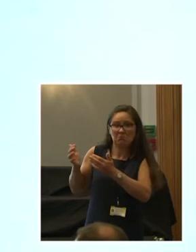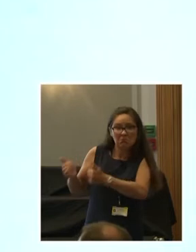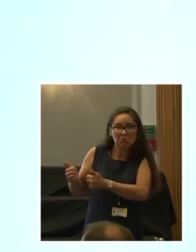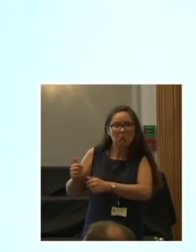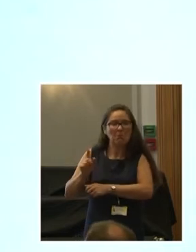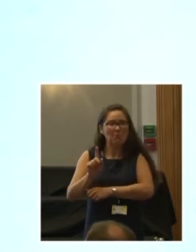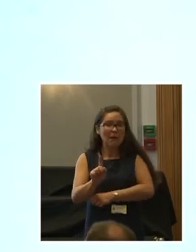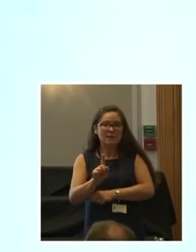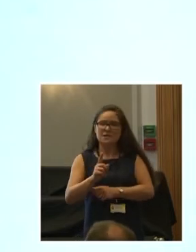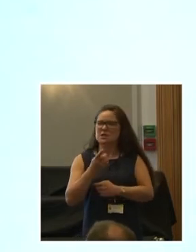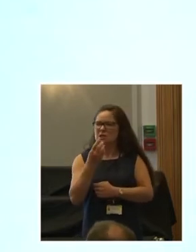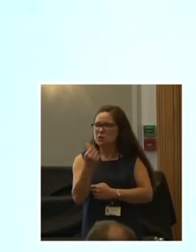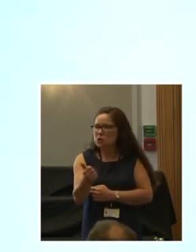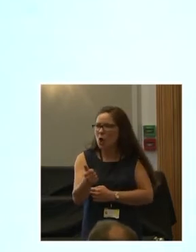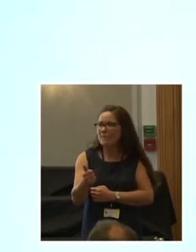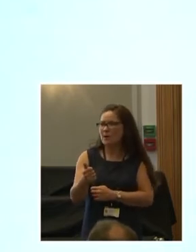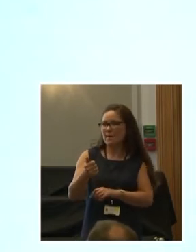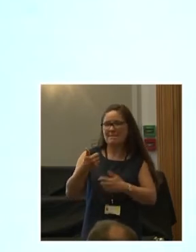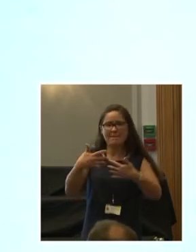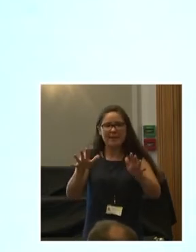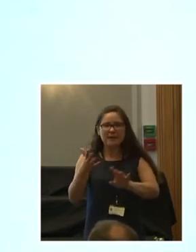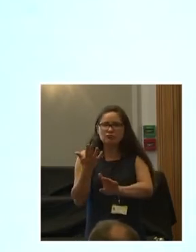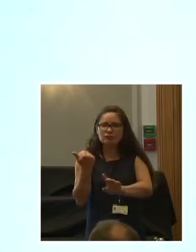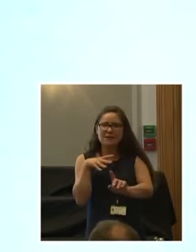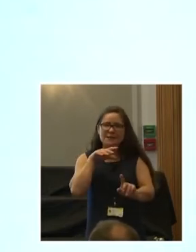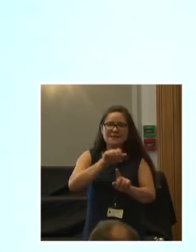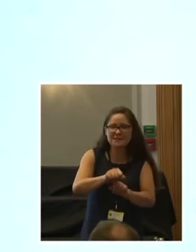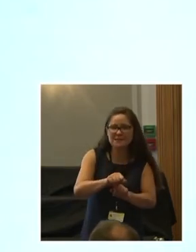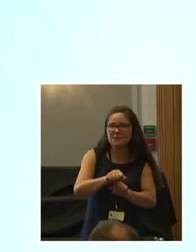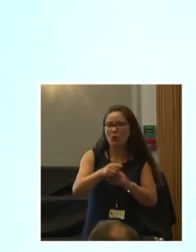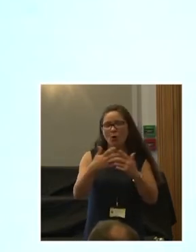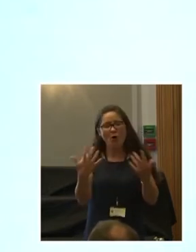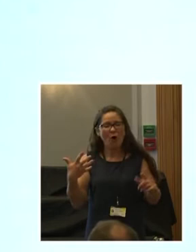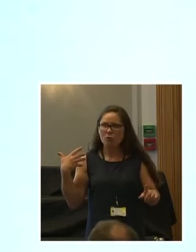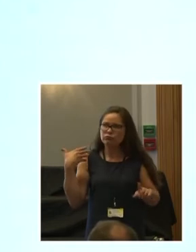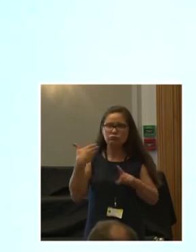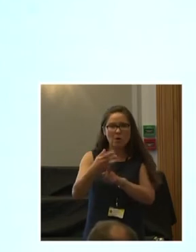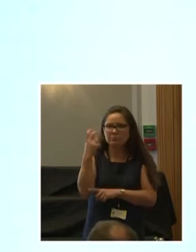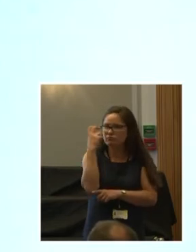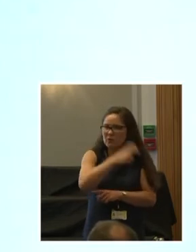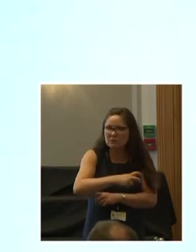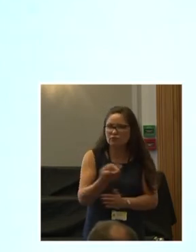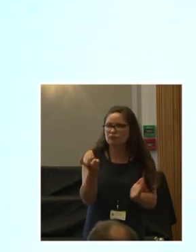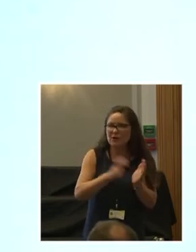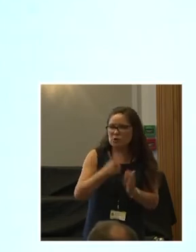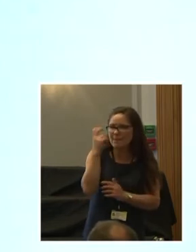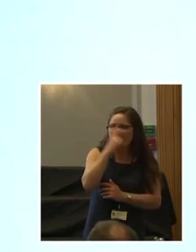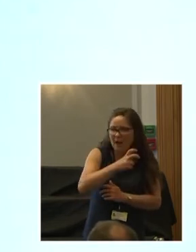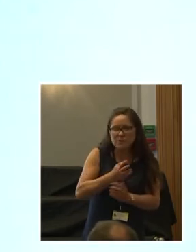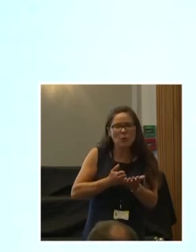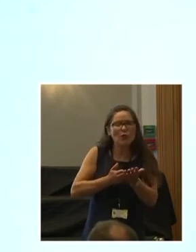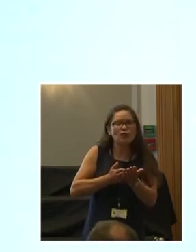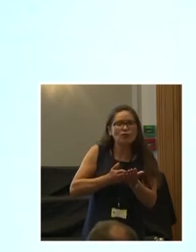across, maybe if you've had recent diagnosis, or if you've had sight loss for a long time, or if you've been registered blind or born blind, all through that whole